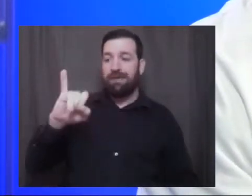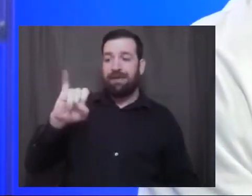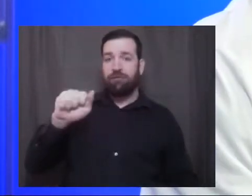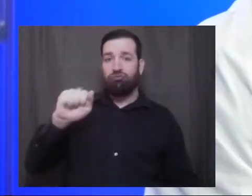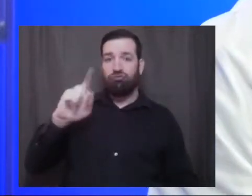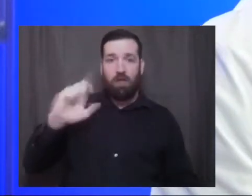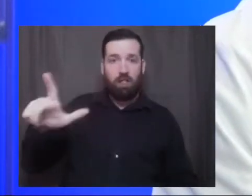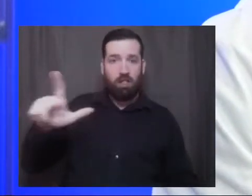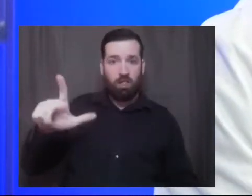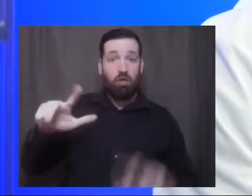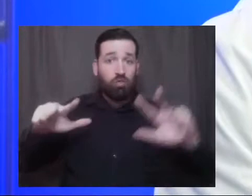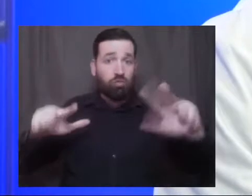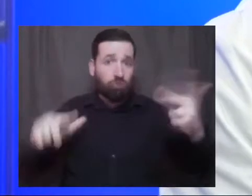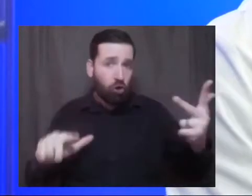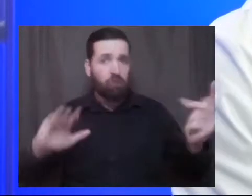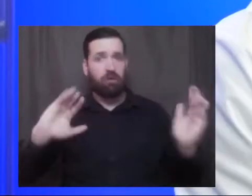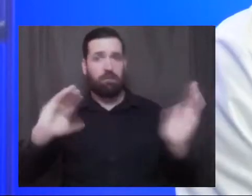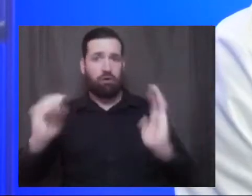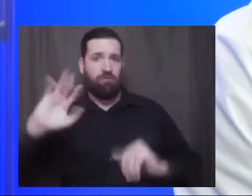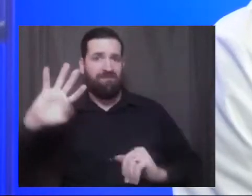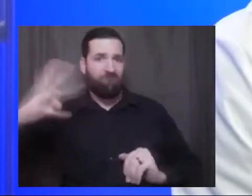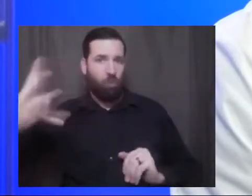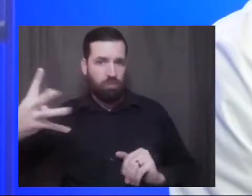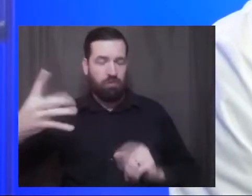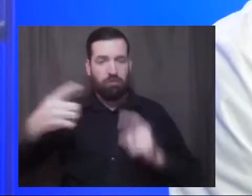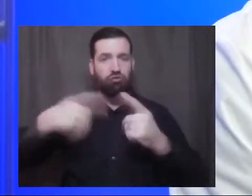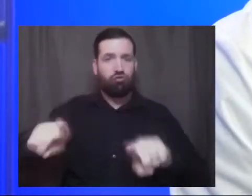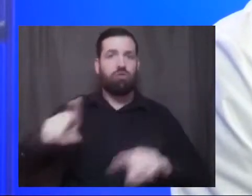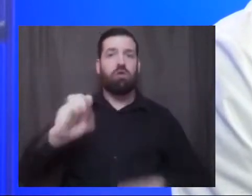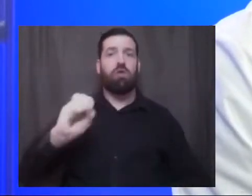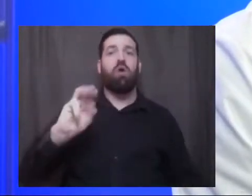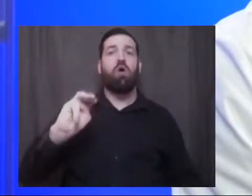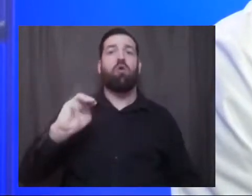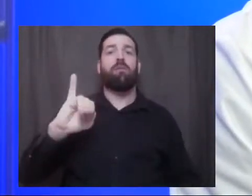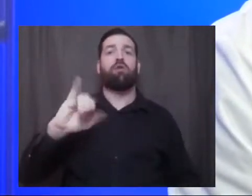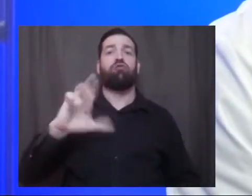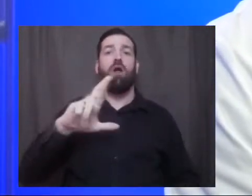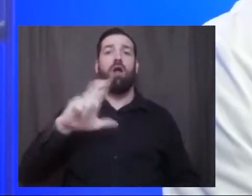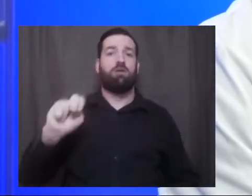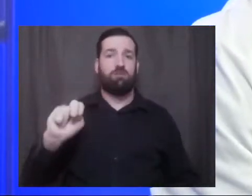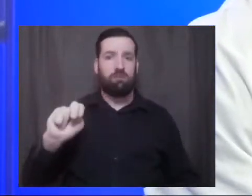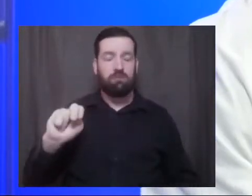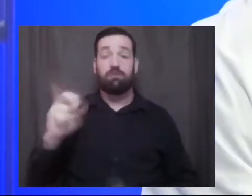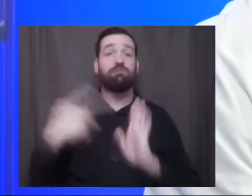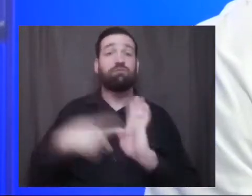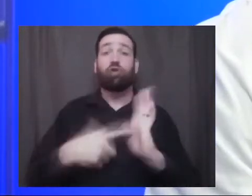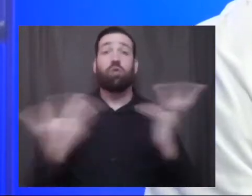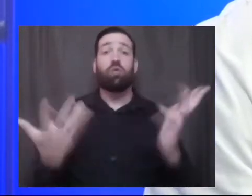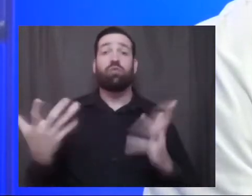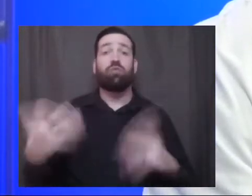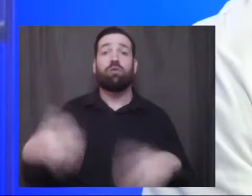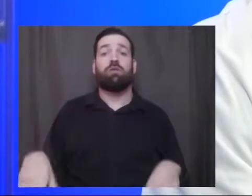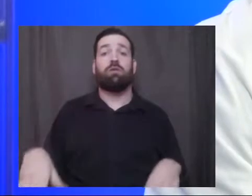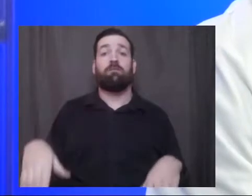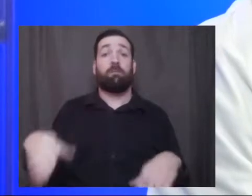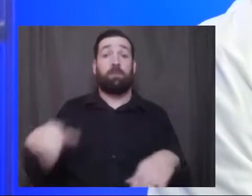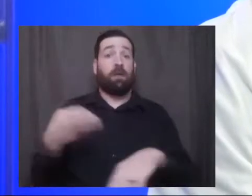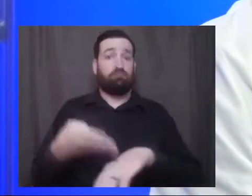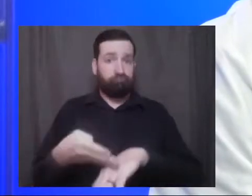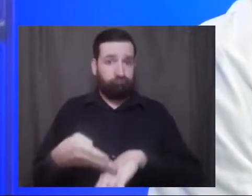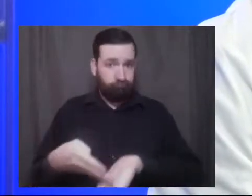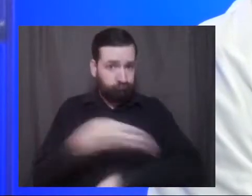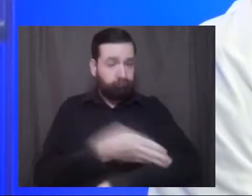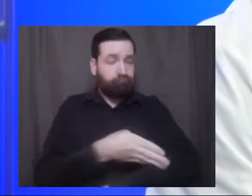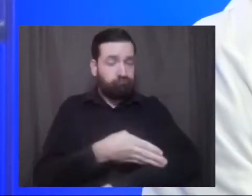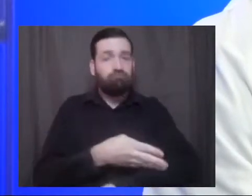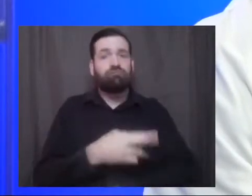versus 4th doses in the time of Omicron. And what that showed was that there was a improvement in the risk reduction of